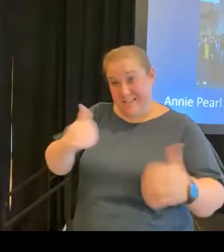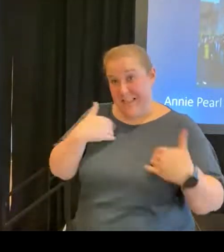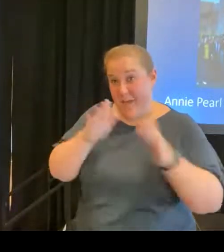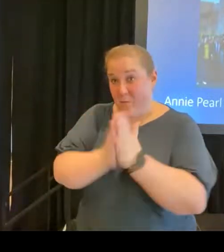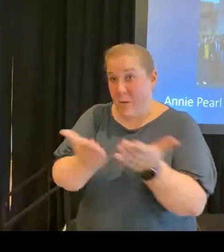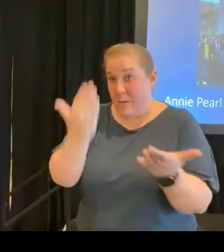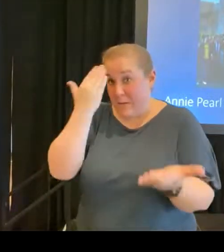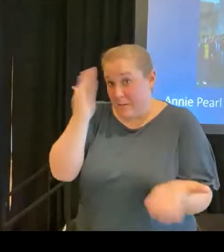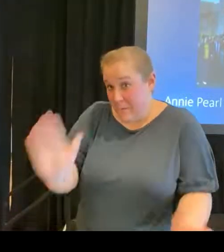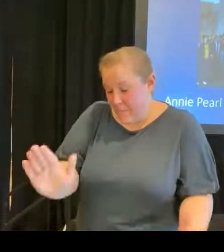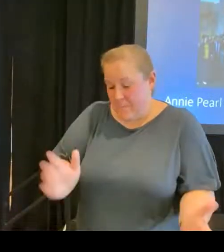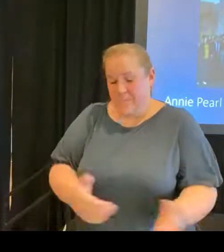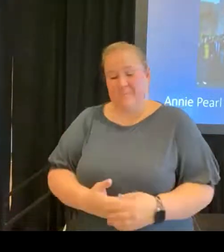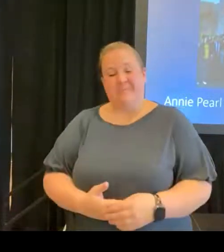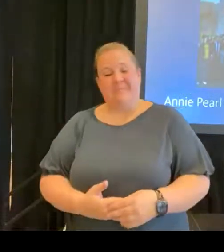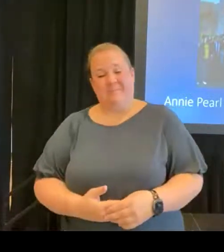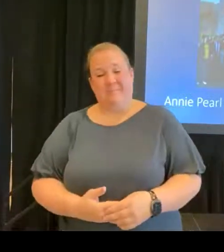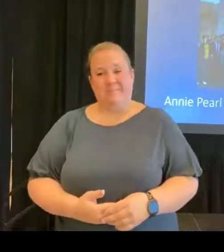not, but